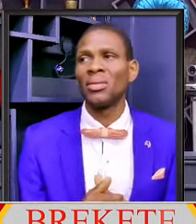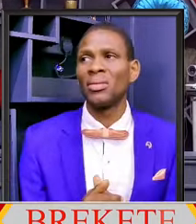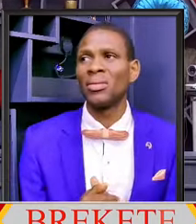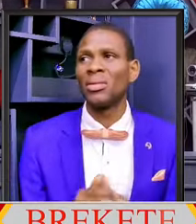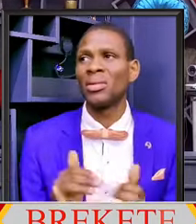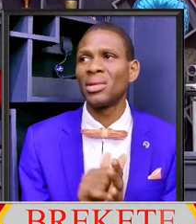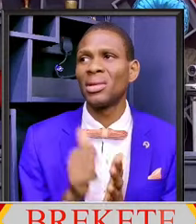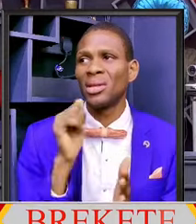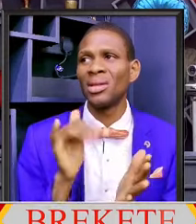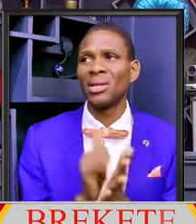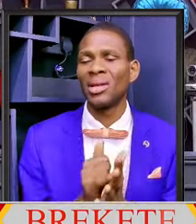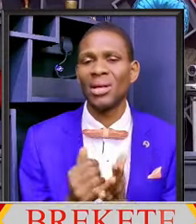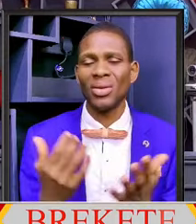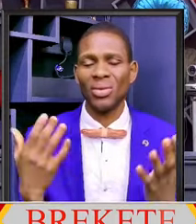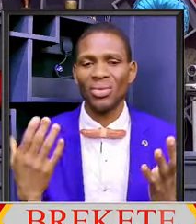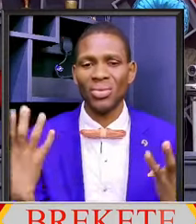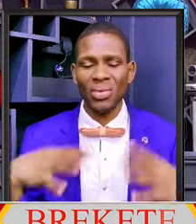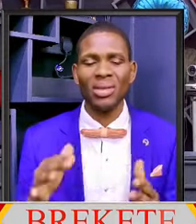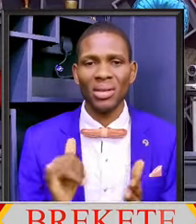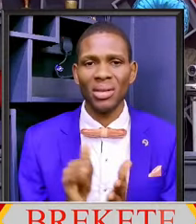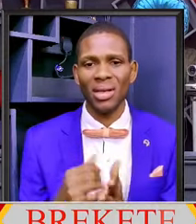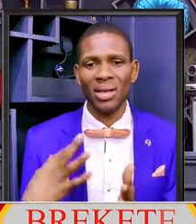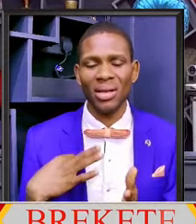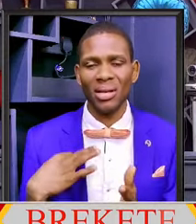That guy where they wear that kind of clothes.